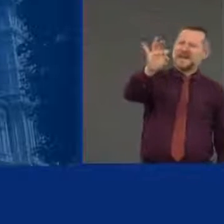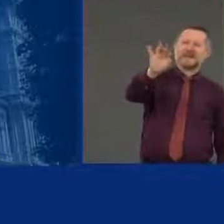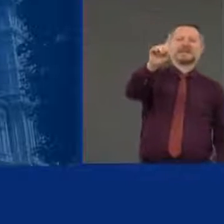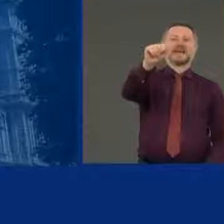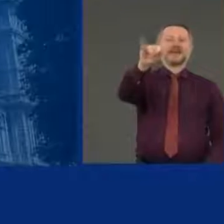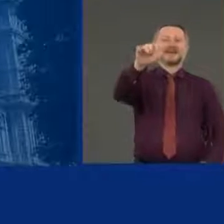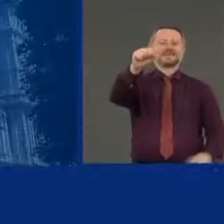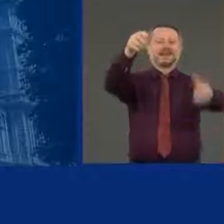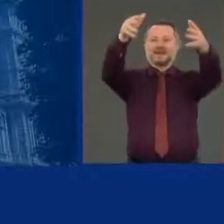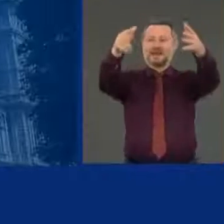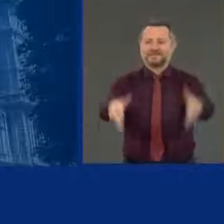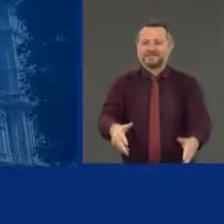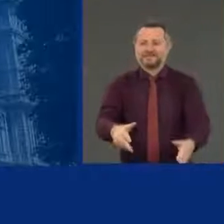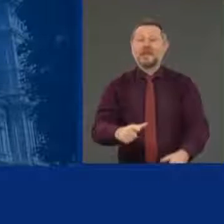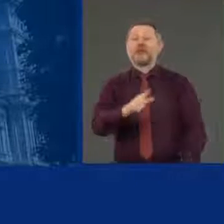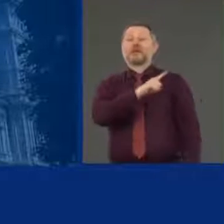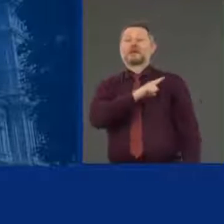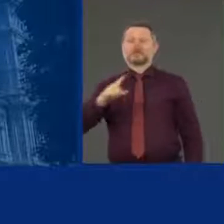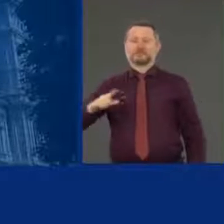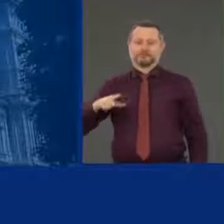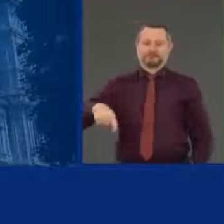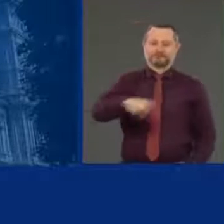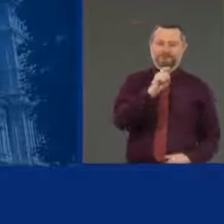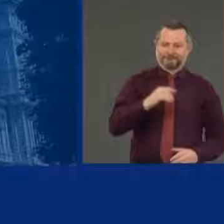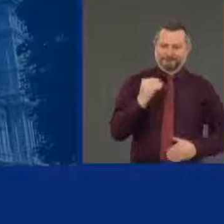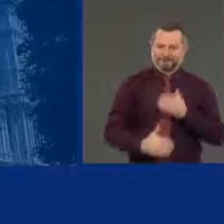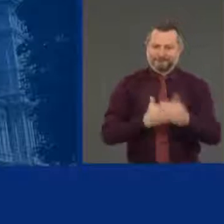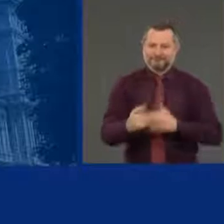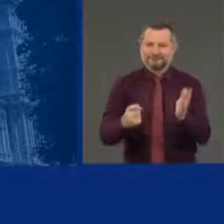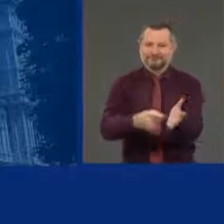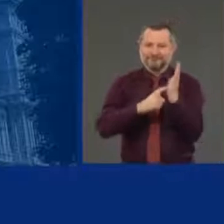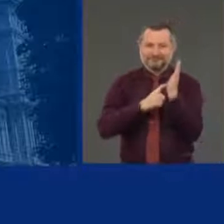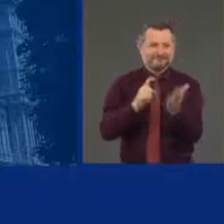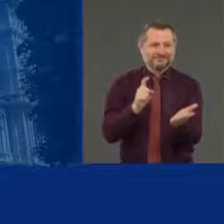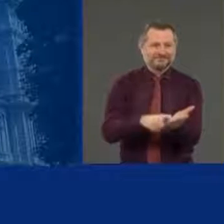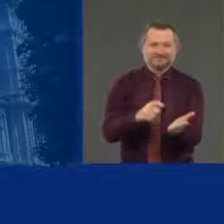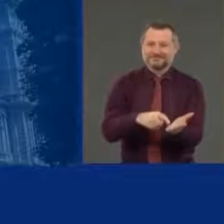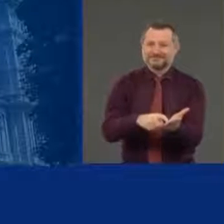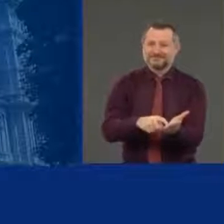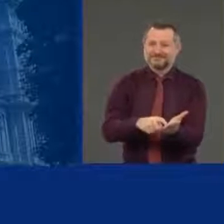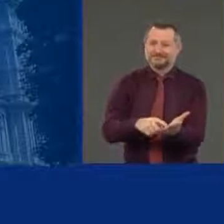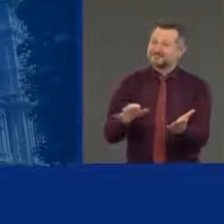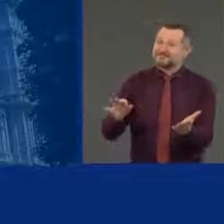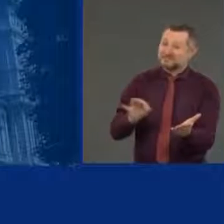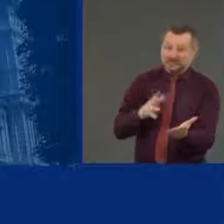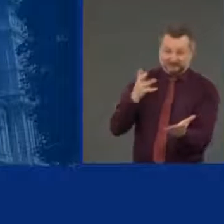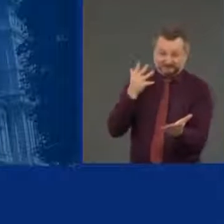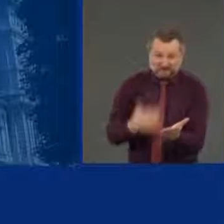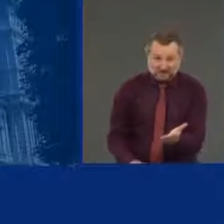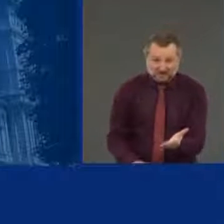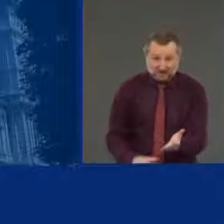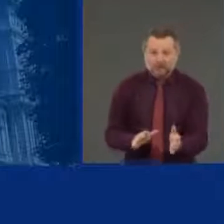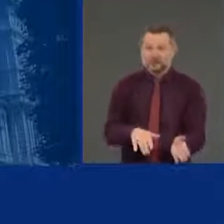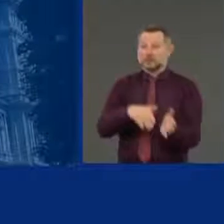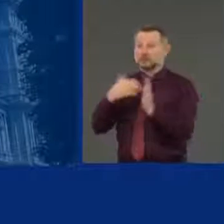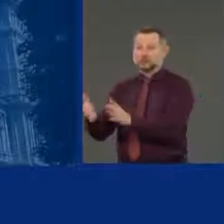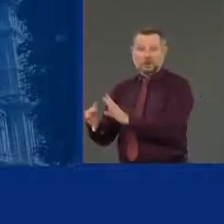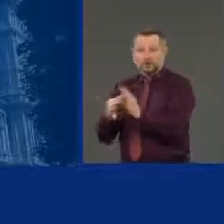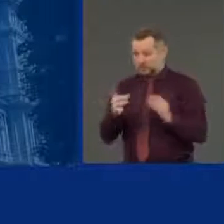a local level, and once you have the legislation and you have a relationship that works for both parties, then you can